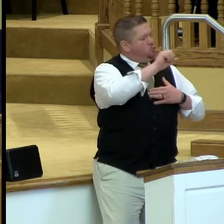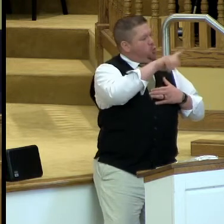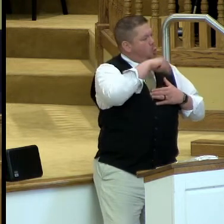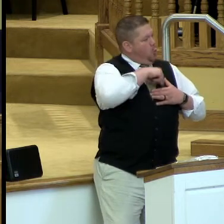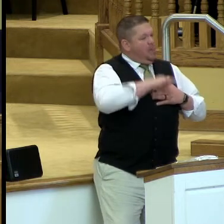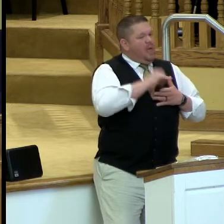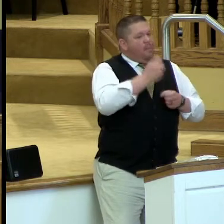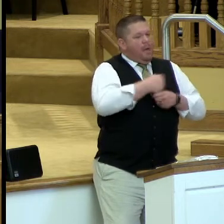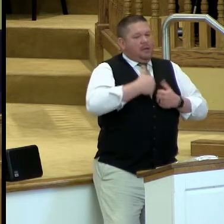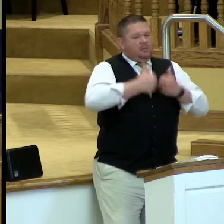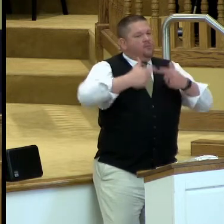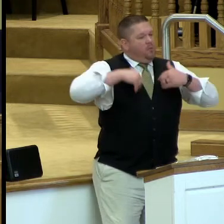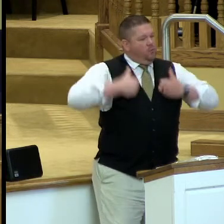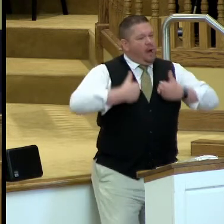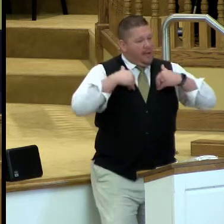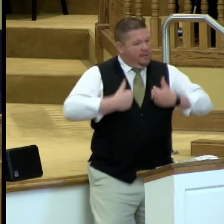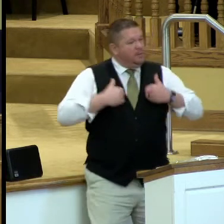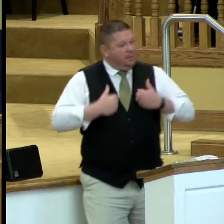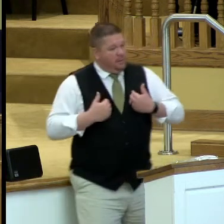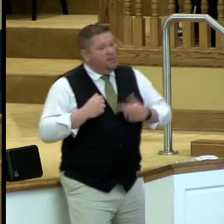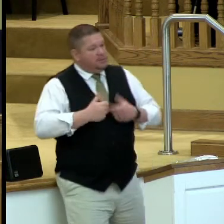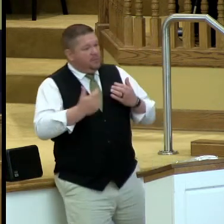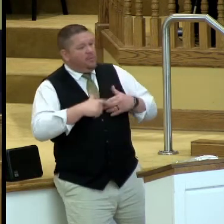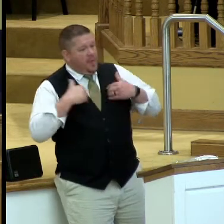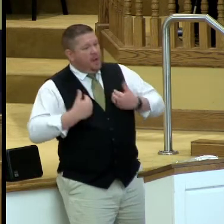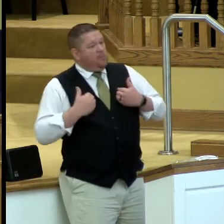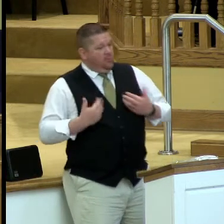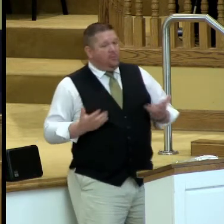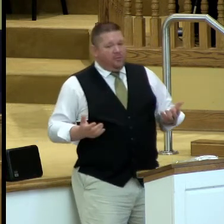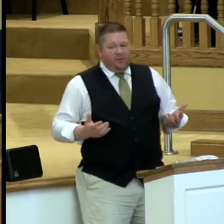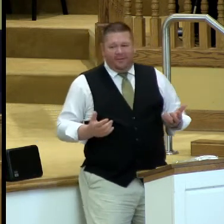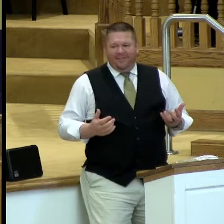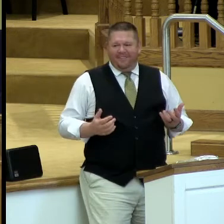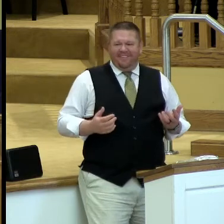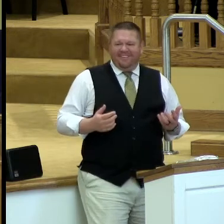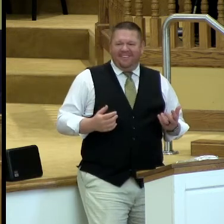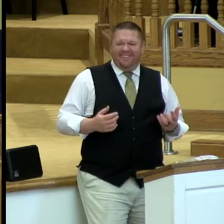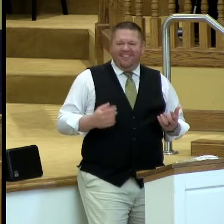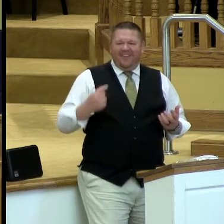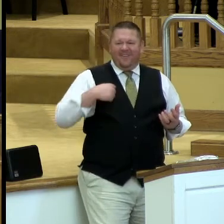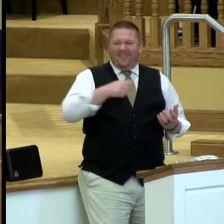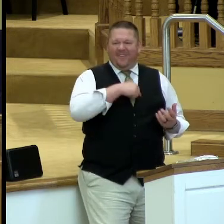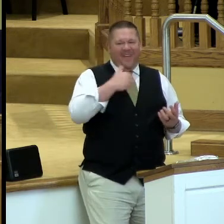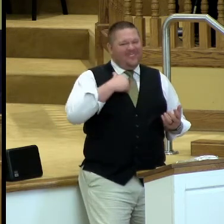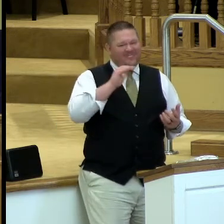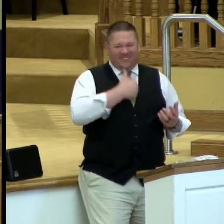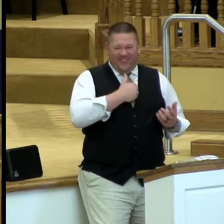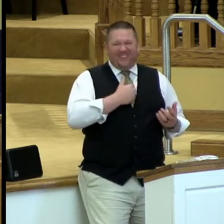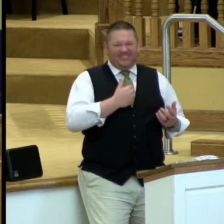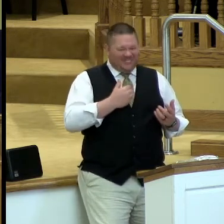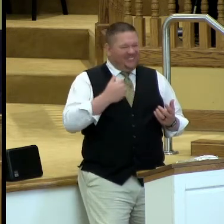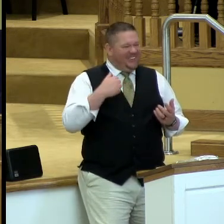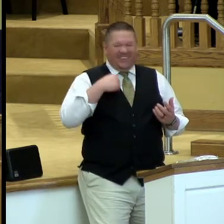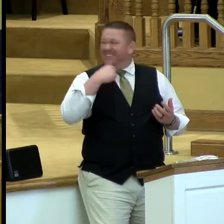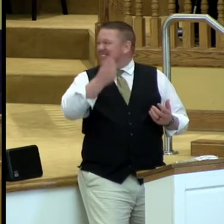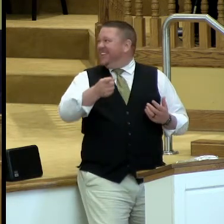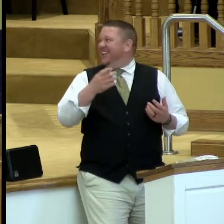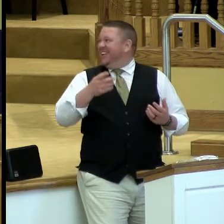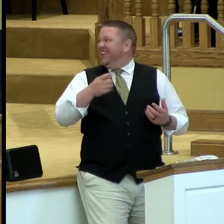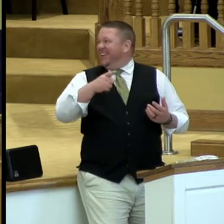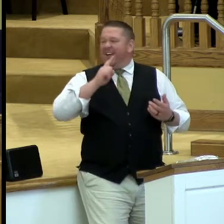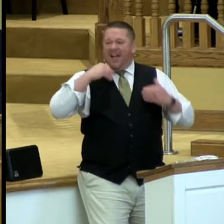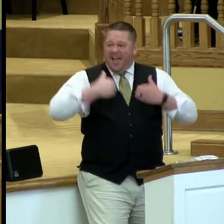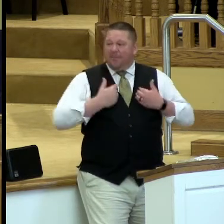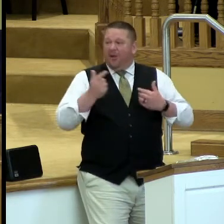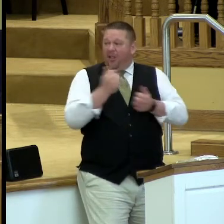That's what sets us apart from animals. Yeah, I said it. I know. It makes no sense. We have souls. Yes, Kirsten, I said it.